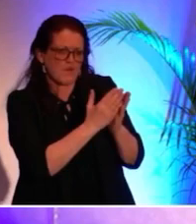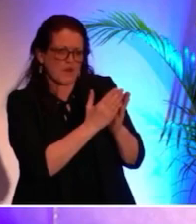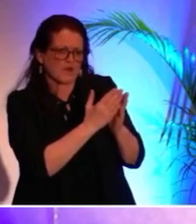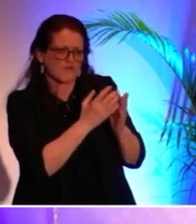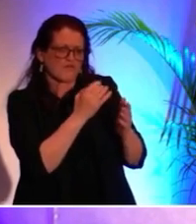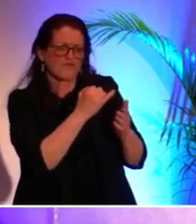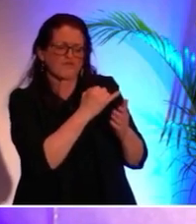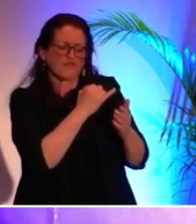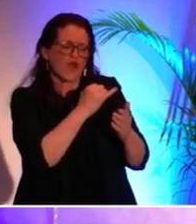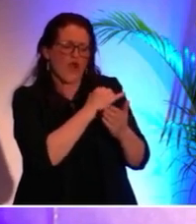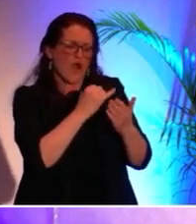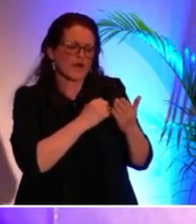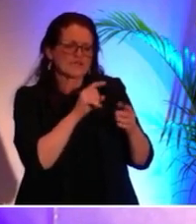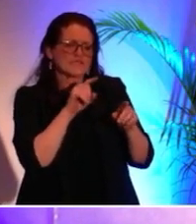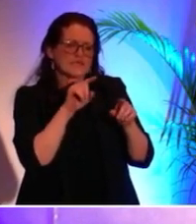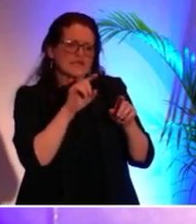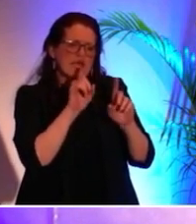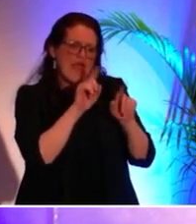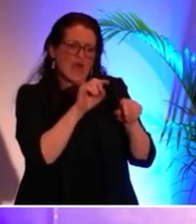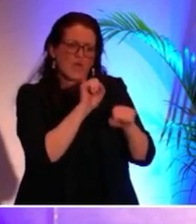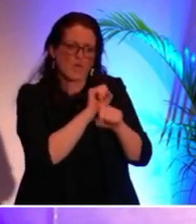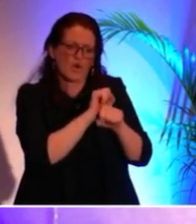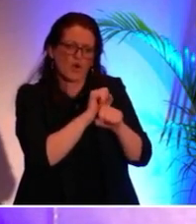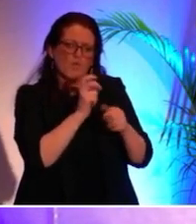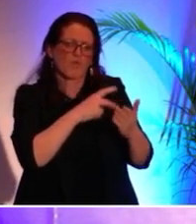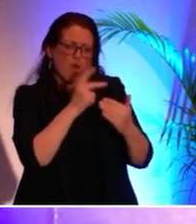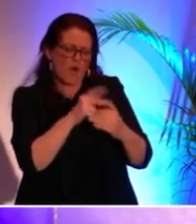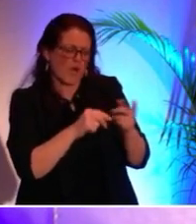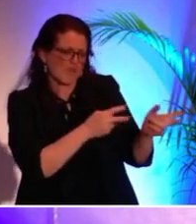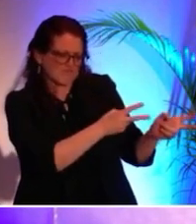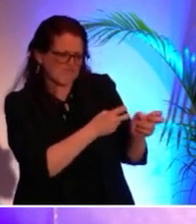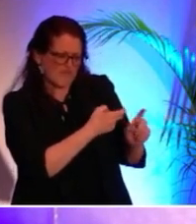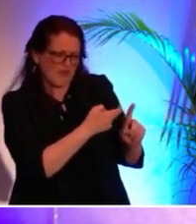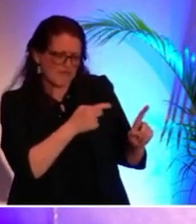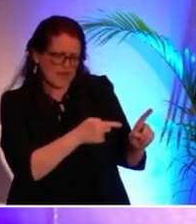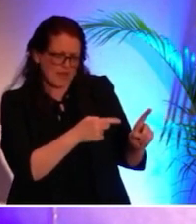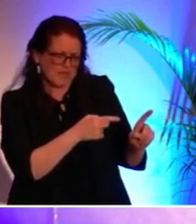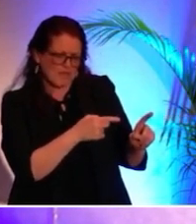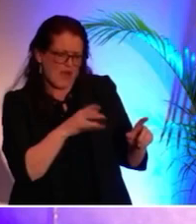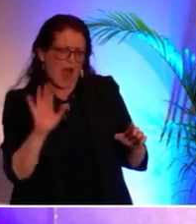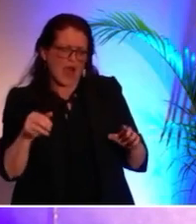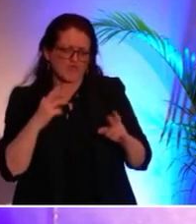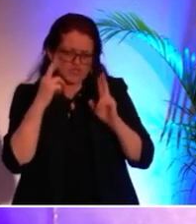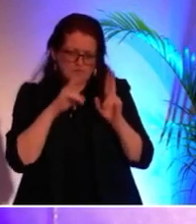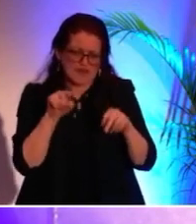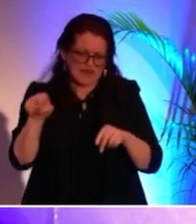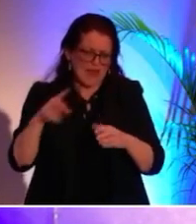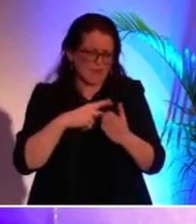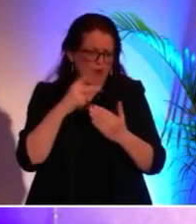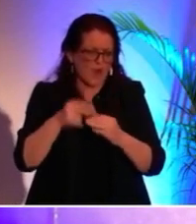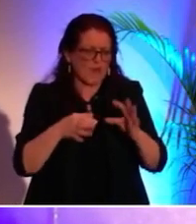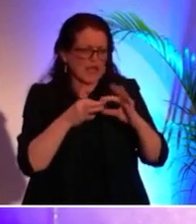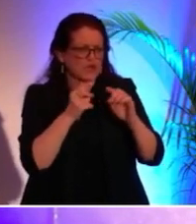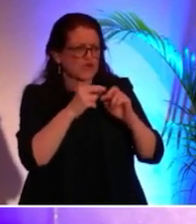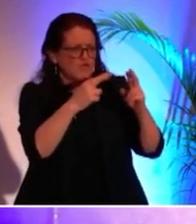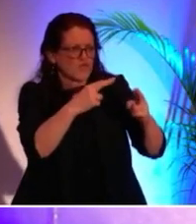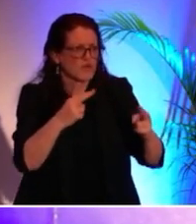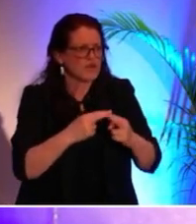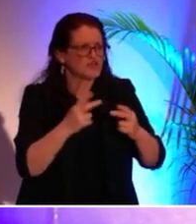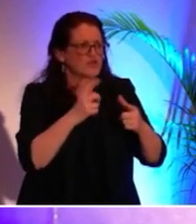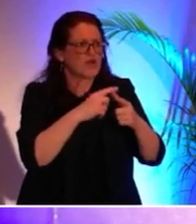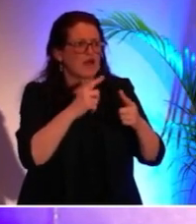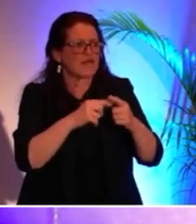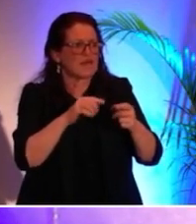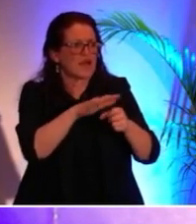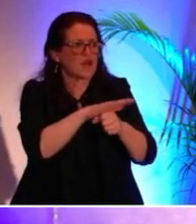program. One of the things that I really respected was that they connected to regional, then they connected to a local